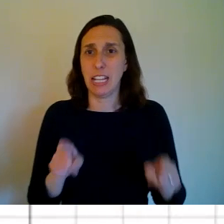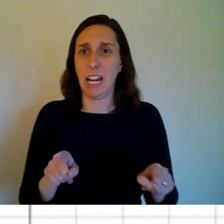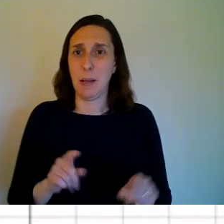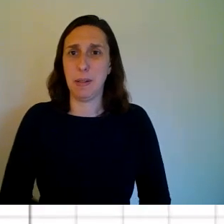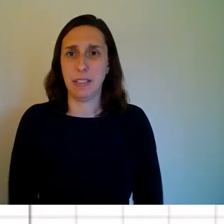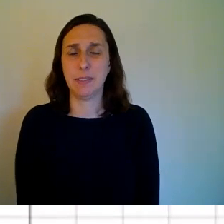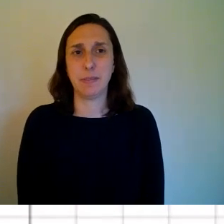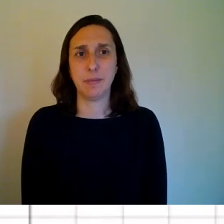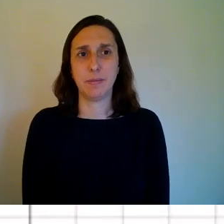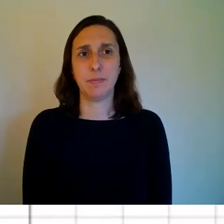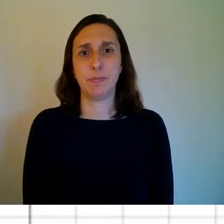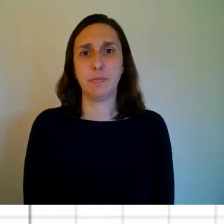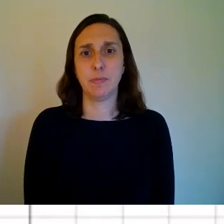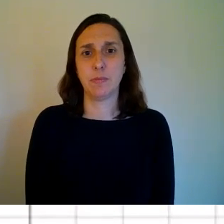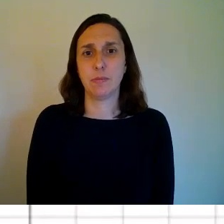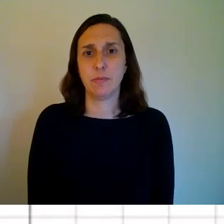has